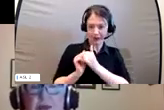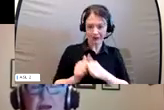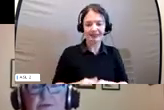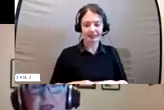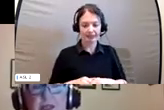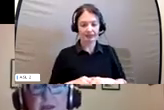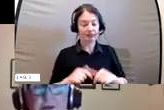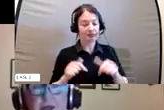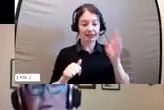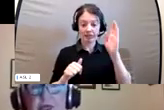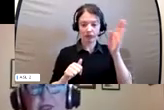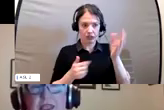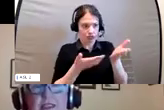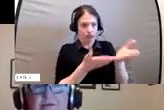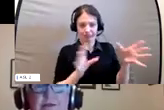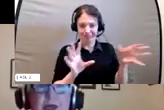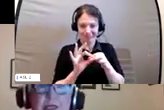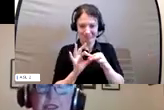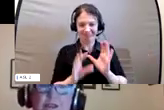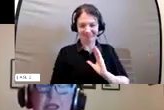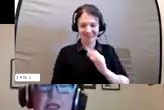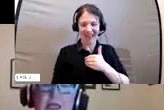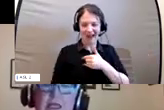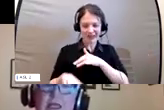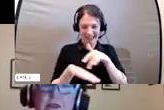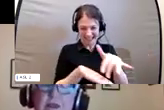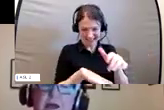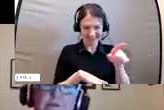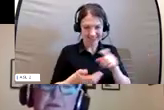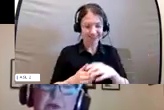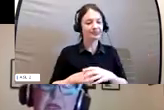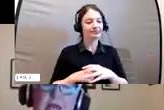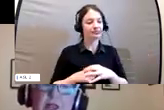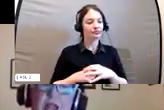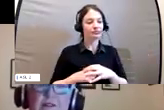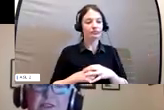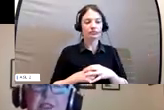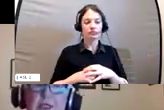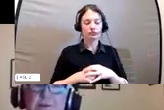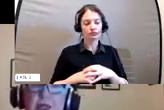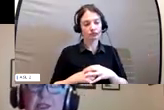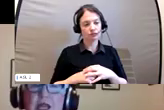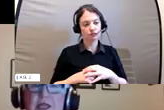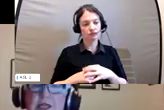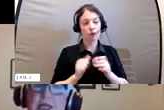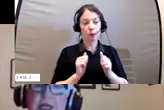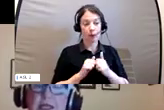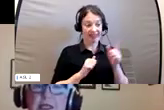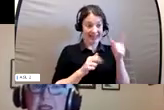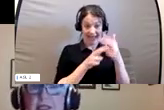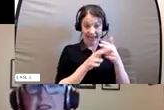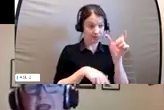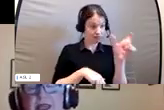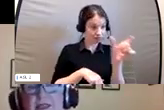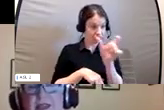this presentation is fairly extensively based on. So with Catherine Hungerford, Denise Blanchard